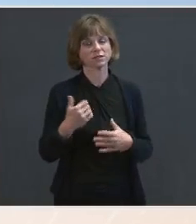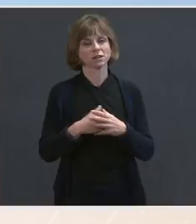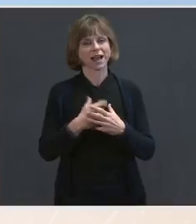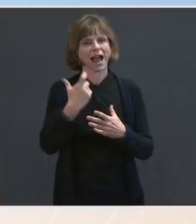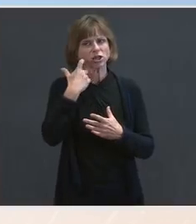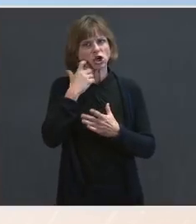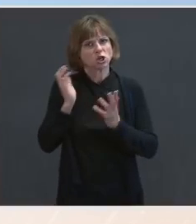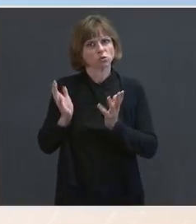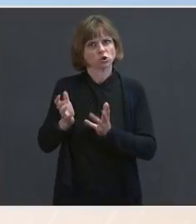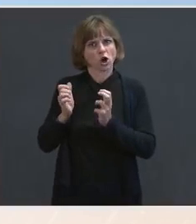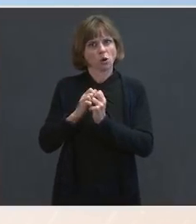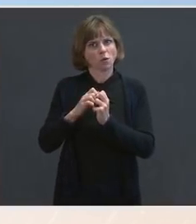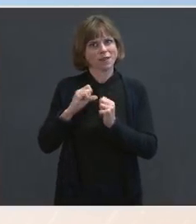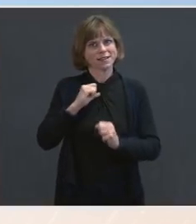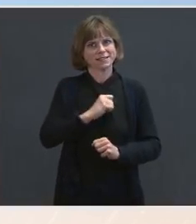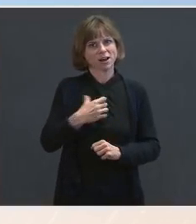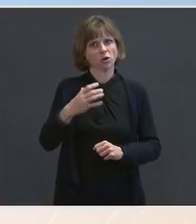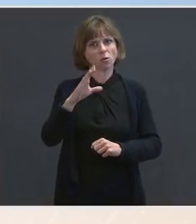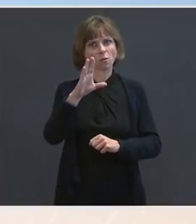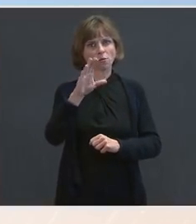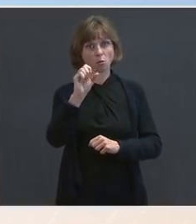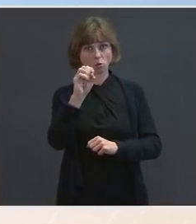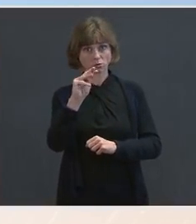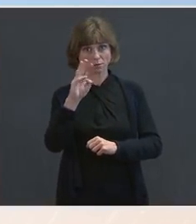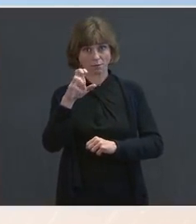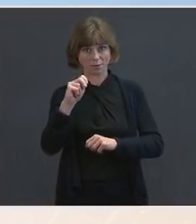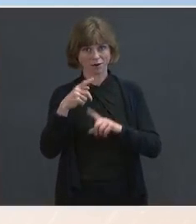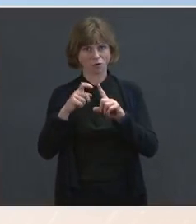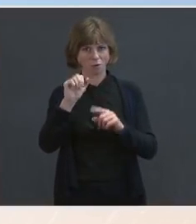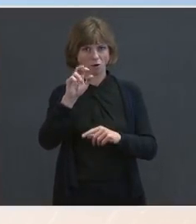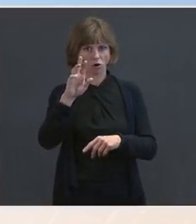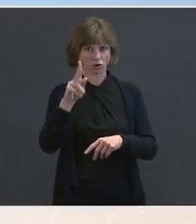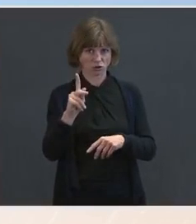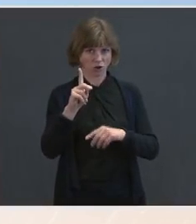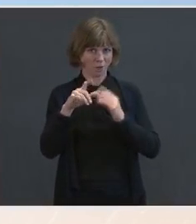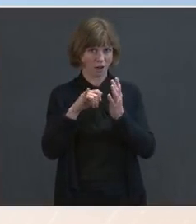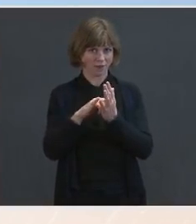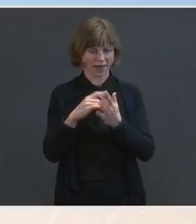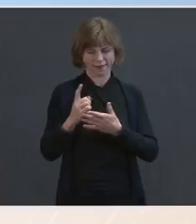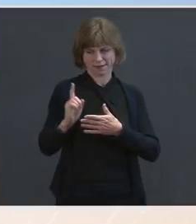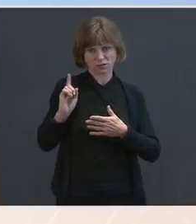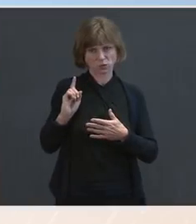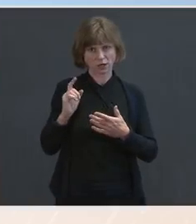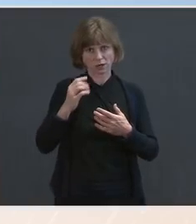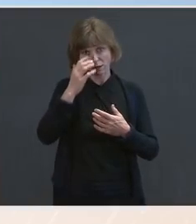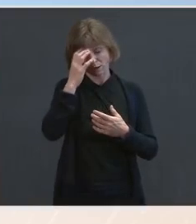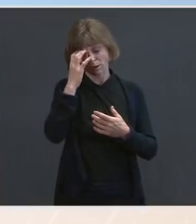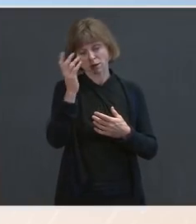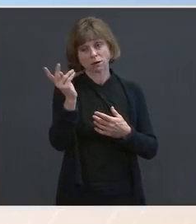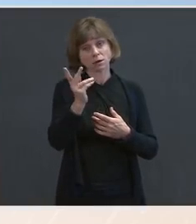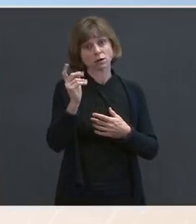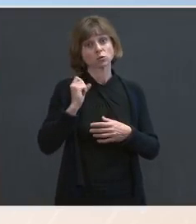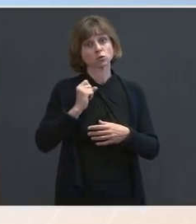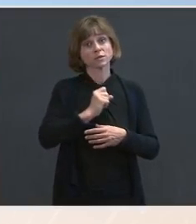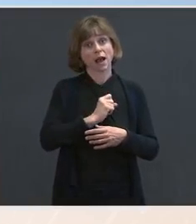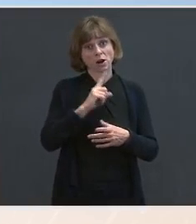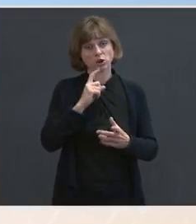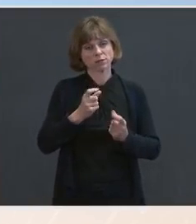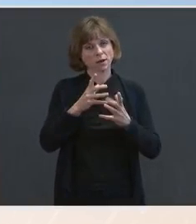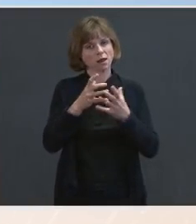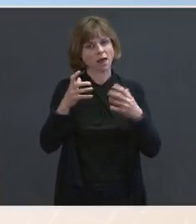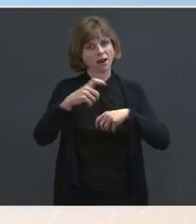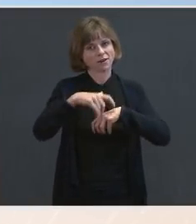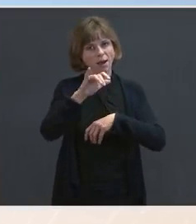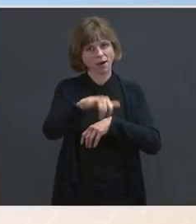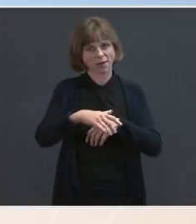speaking with Senator Bozeman from Arkansas about this earlier this week. He and Senator Tester spent a lot of time on this question,